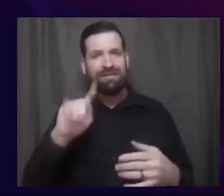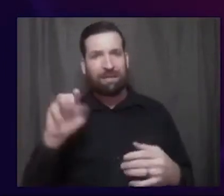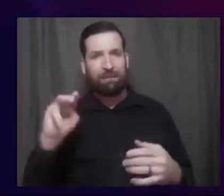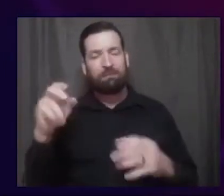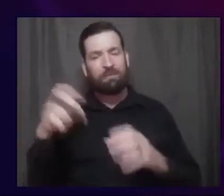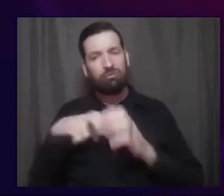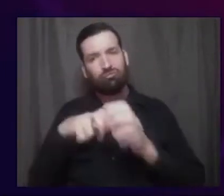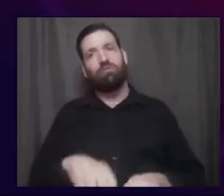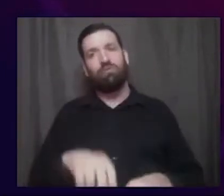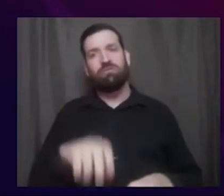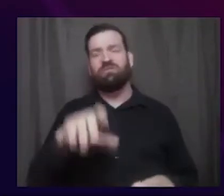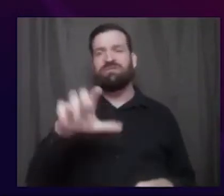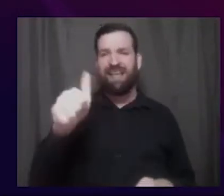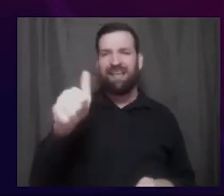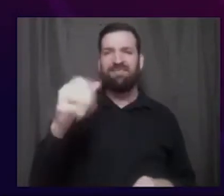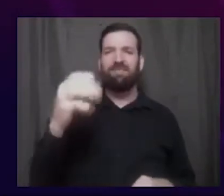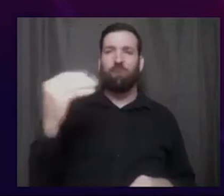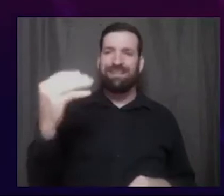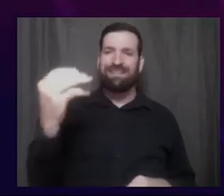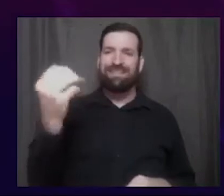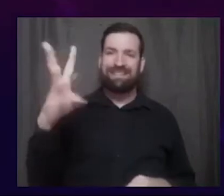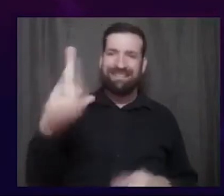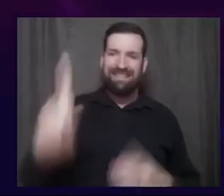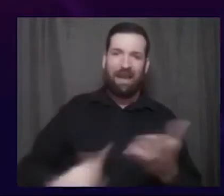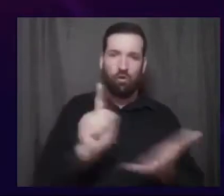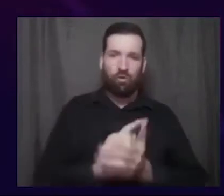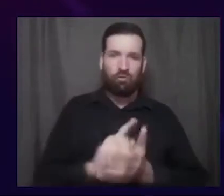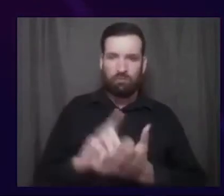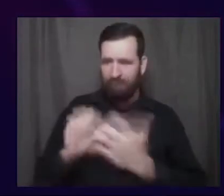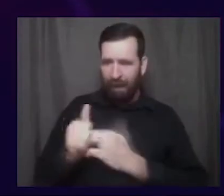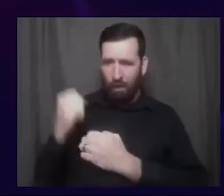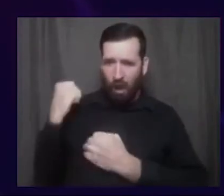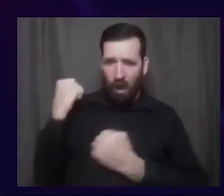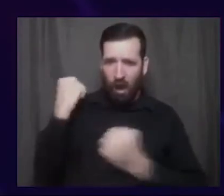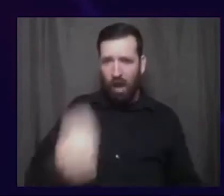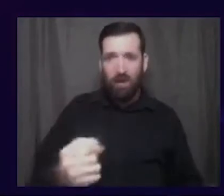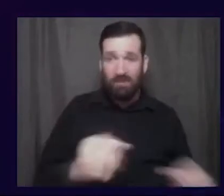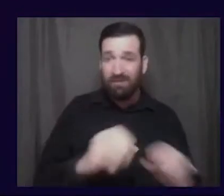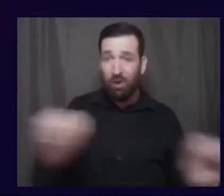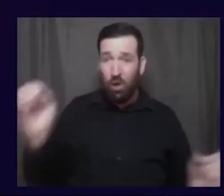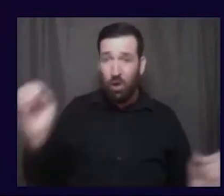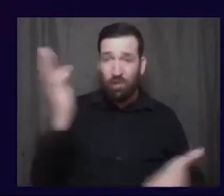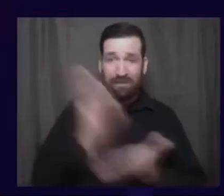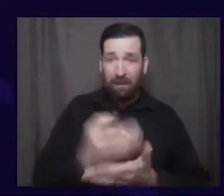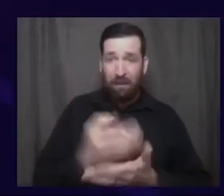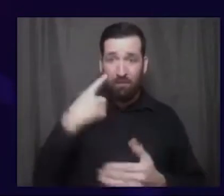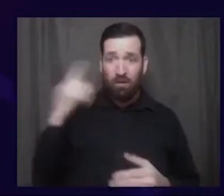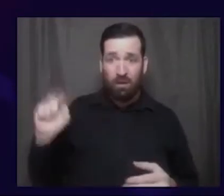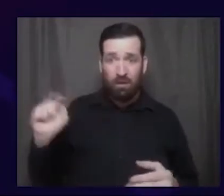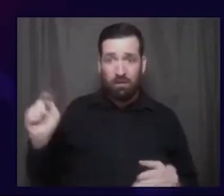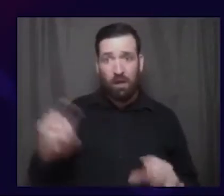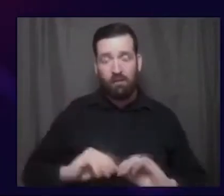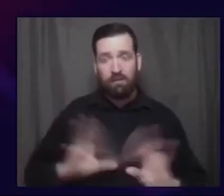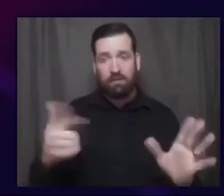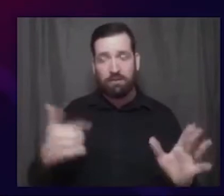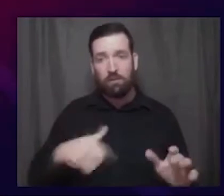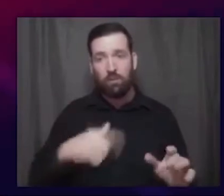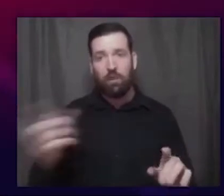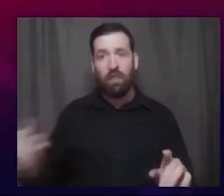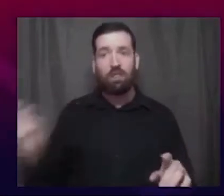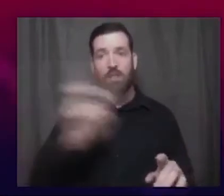16 hours. And oh my gosh. when I look back, I'm like, how he made it without having to stop just for himself to urinate. Obviously, we had we could go back and use the restroom on the bus, but